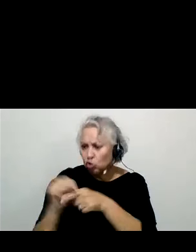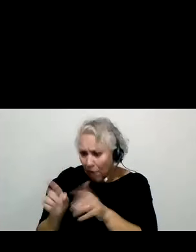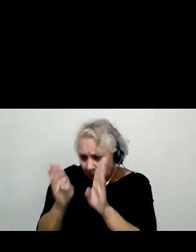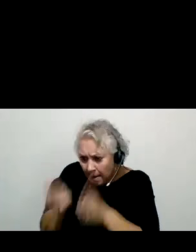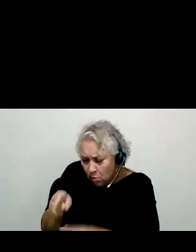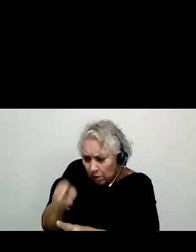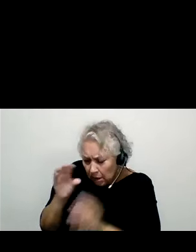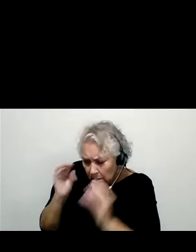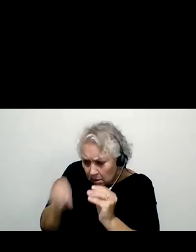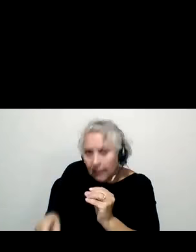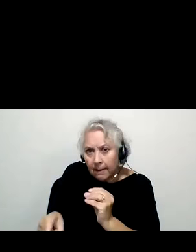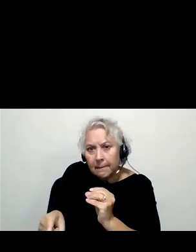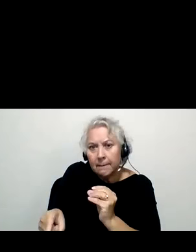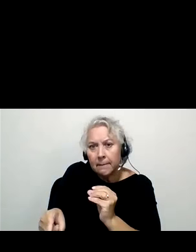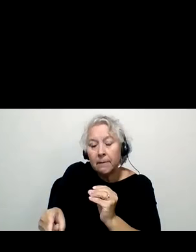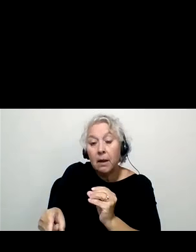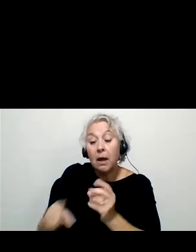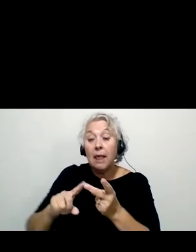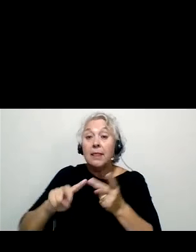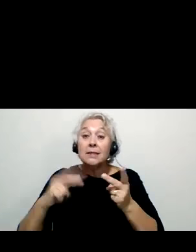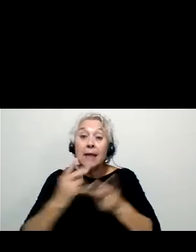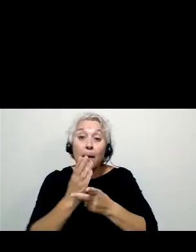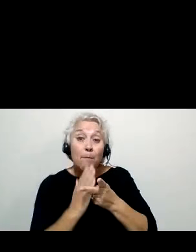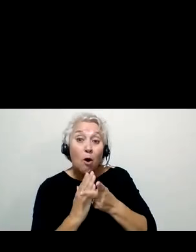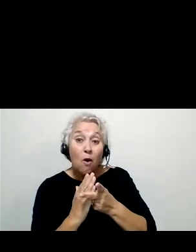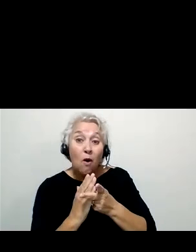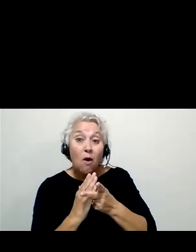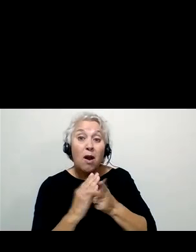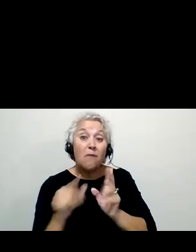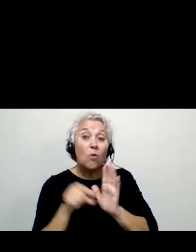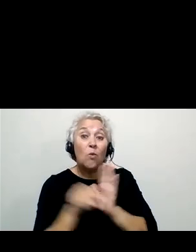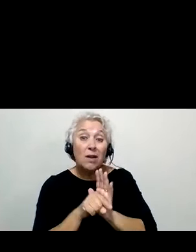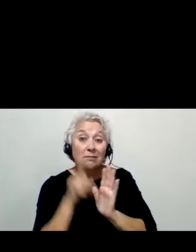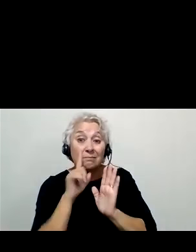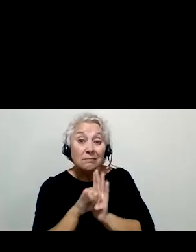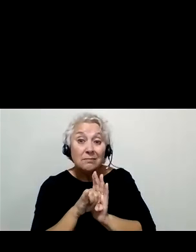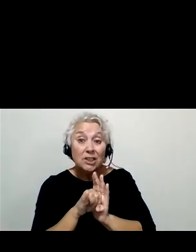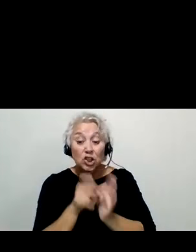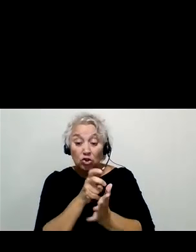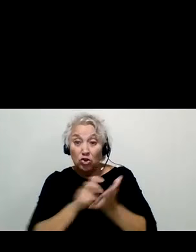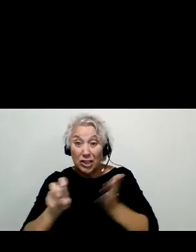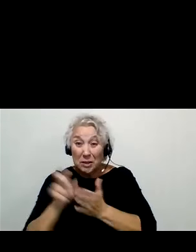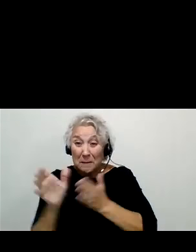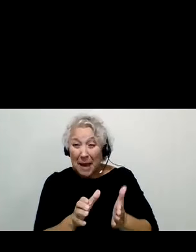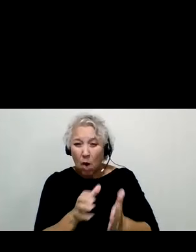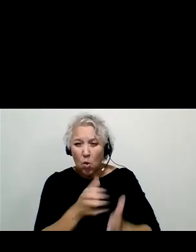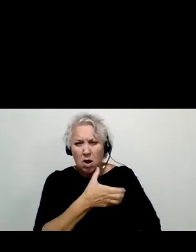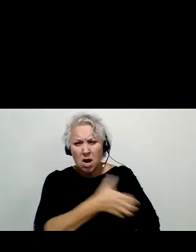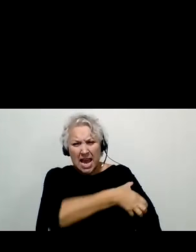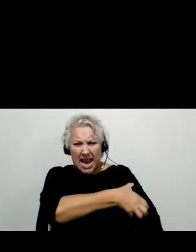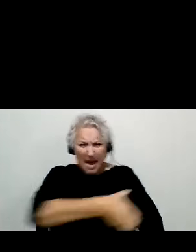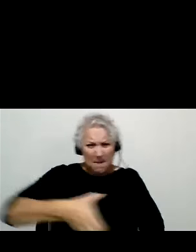The second part of the quality indicator says, transition planning empowers the